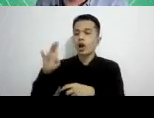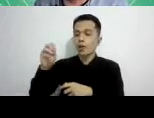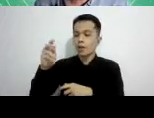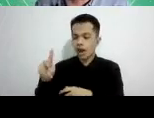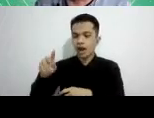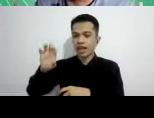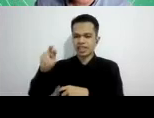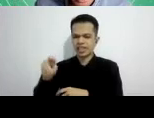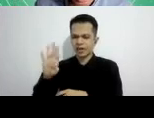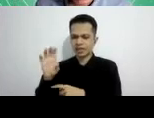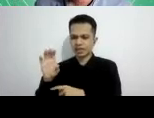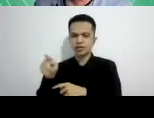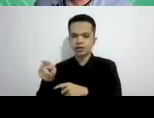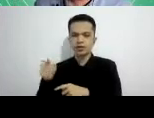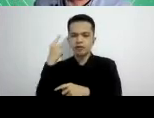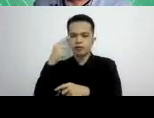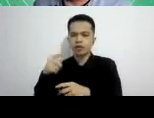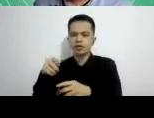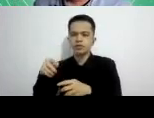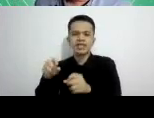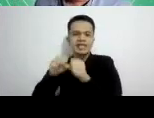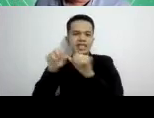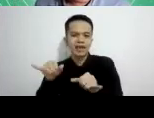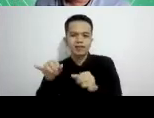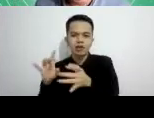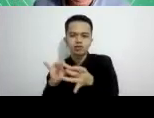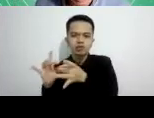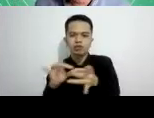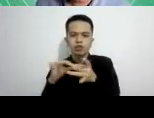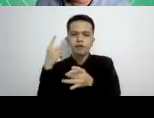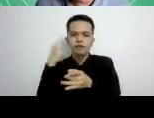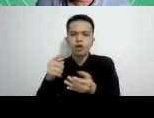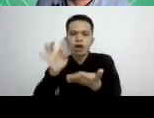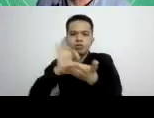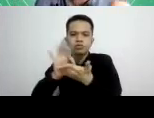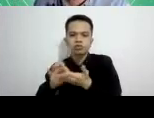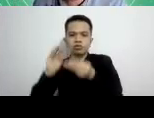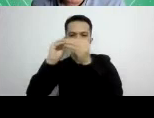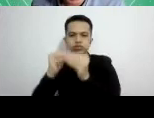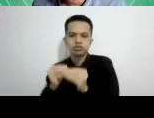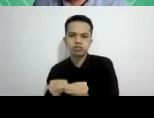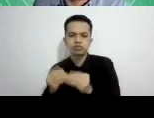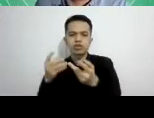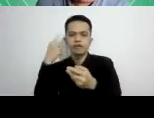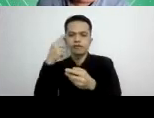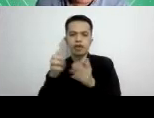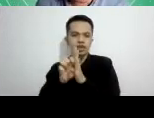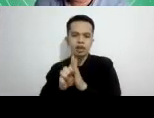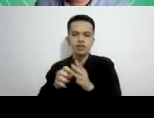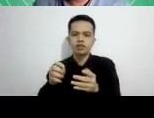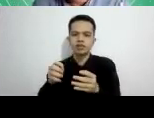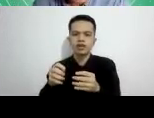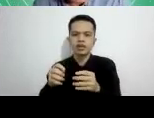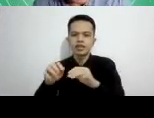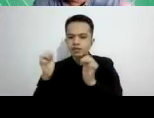rely on interconnected networks of systems that do computing power, that do verification through transparency by checking